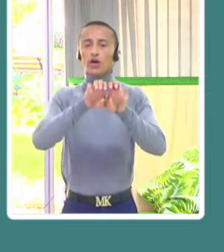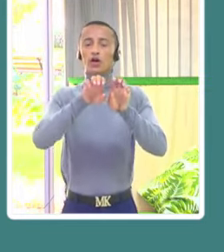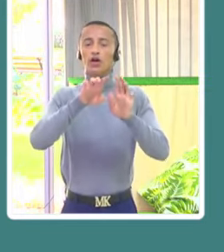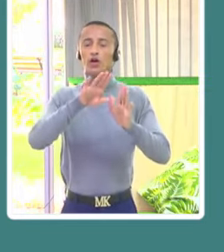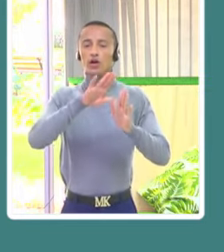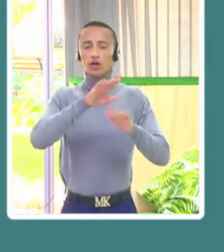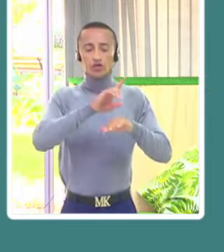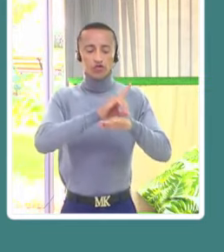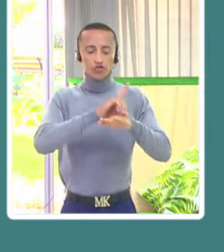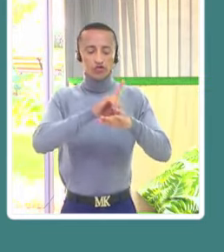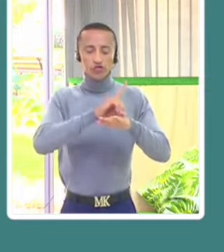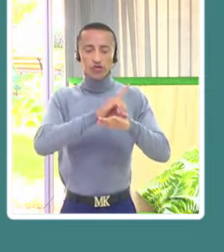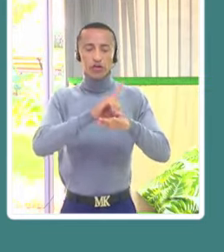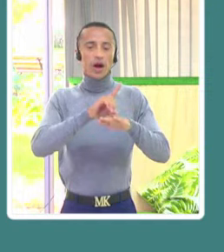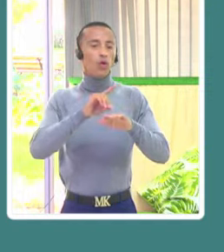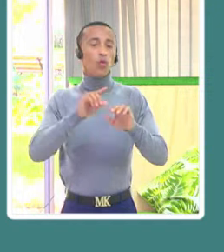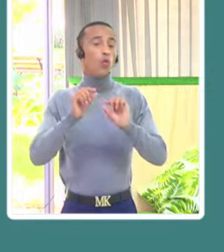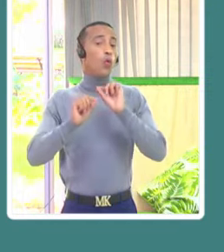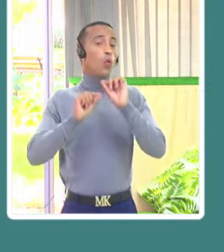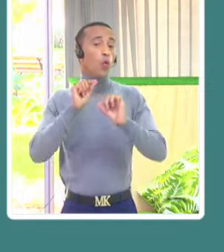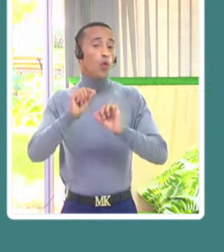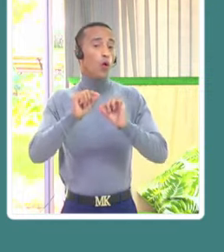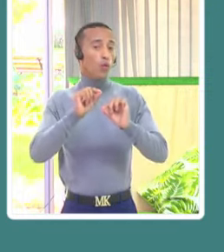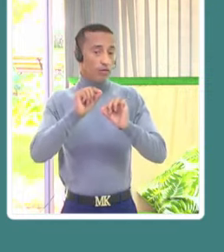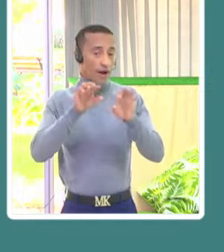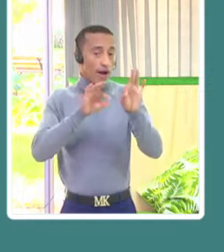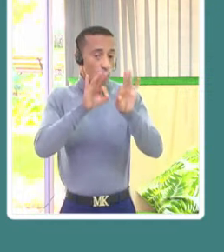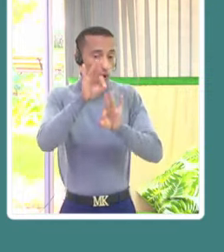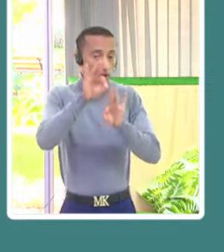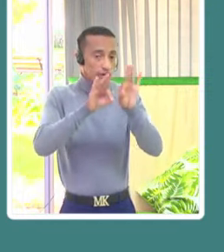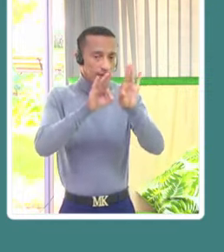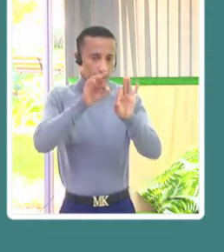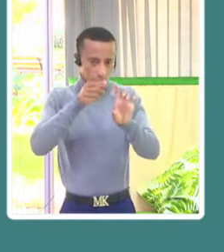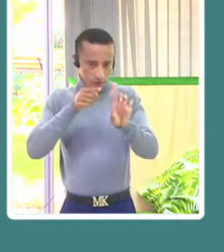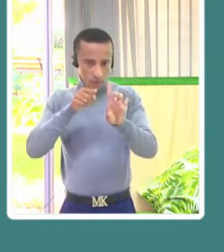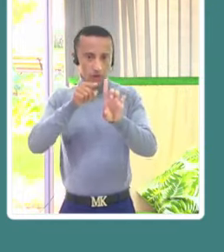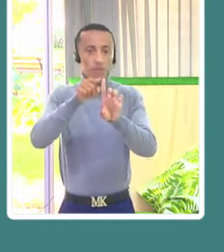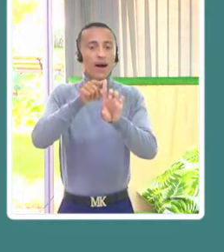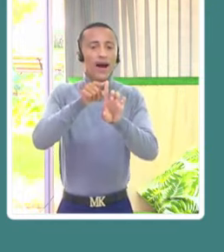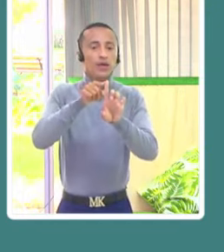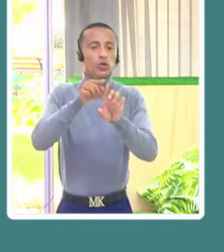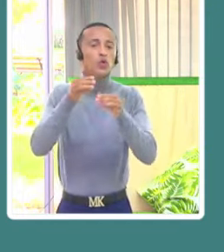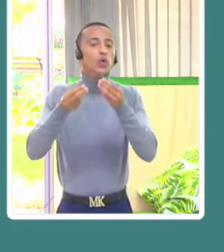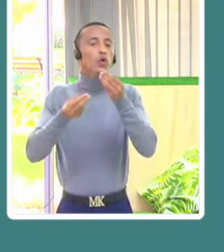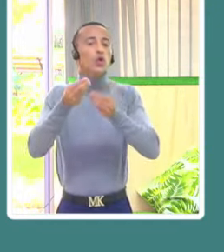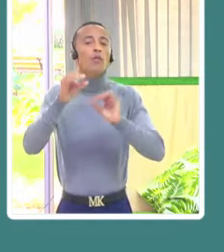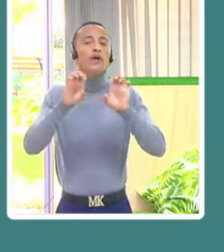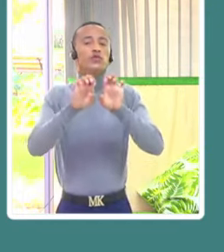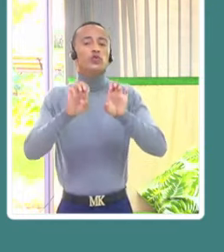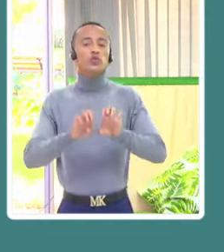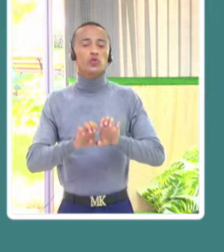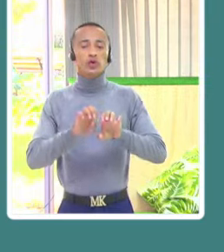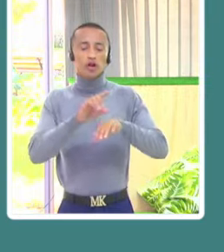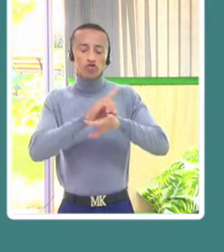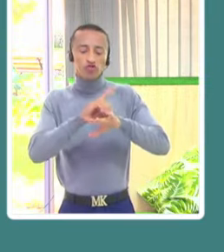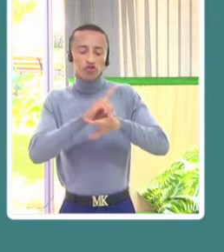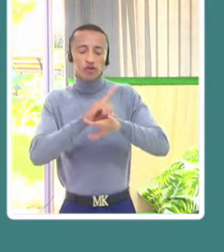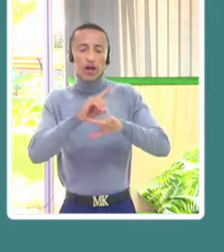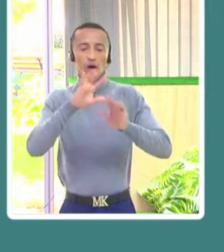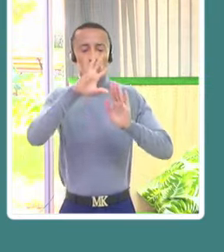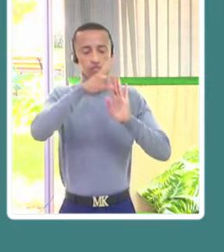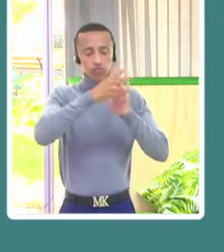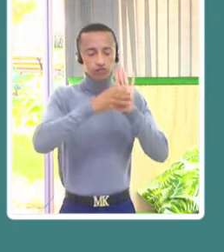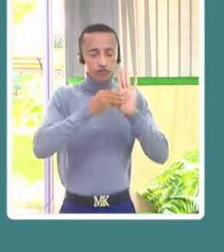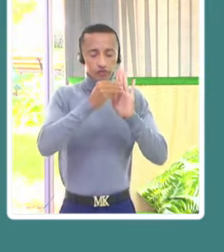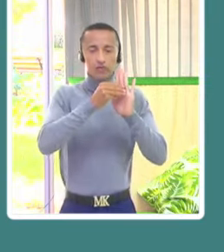poverty reduction, on health, on education quality, like I just mentioned, the QR textbooks,